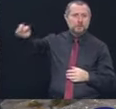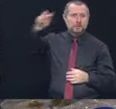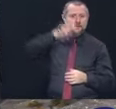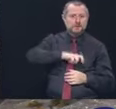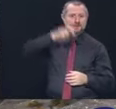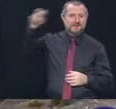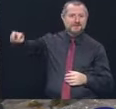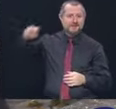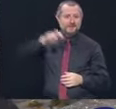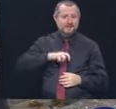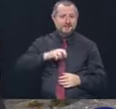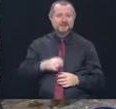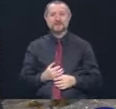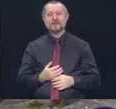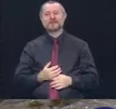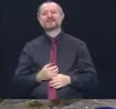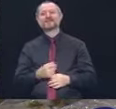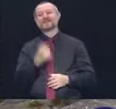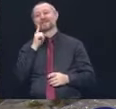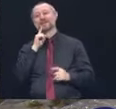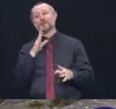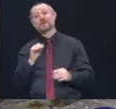We can Zoom you in.